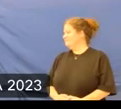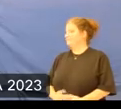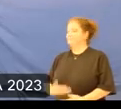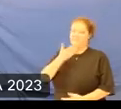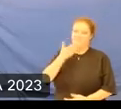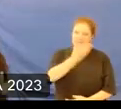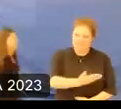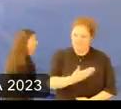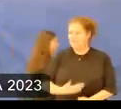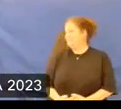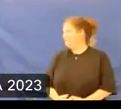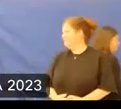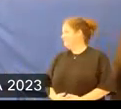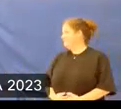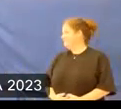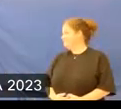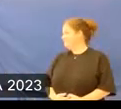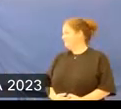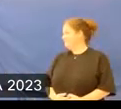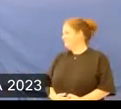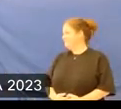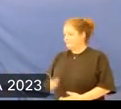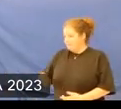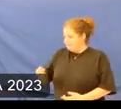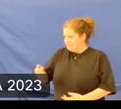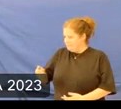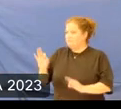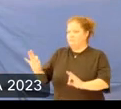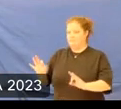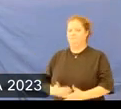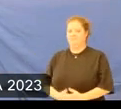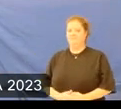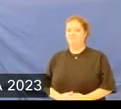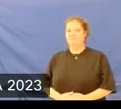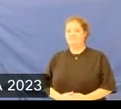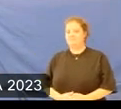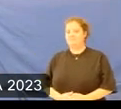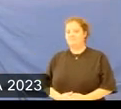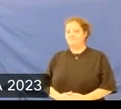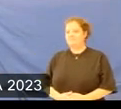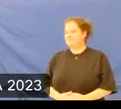Thank you. And it will go now. Let me just check. Yeah. Good. So,